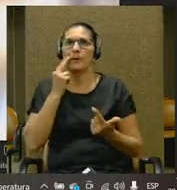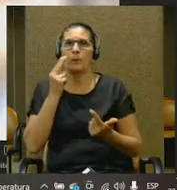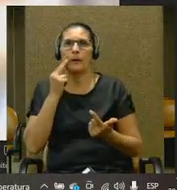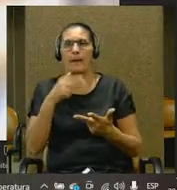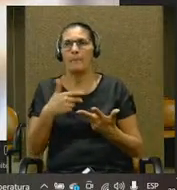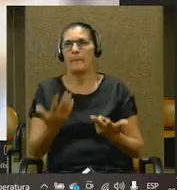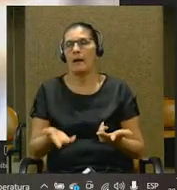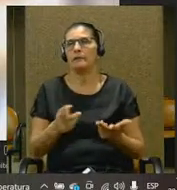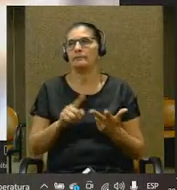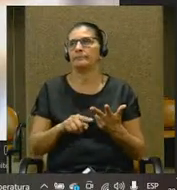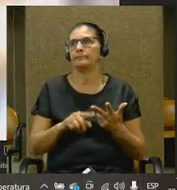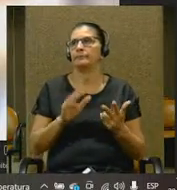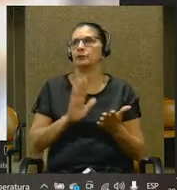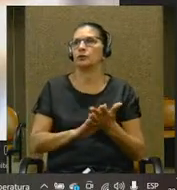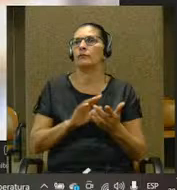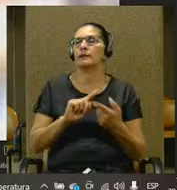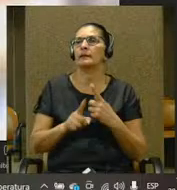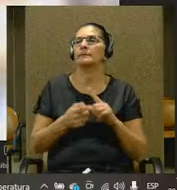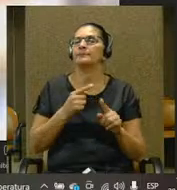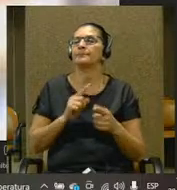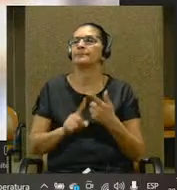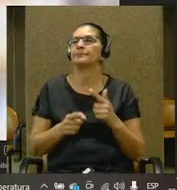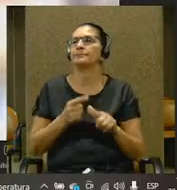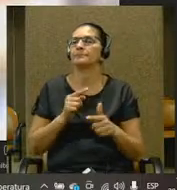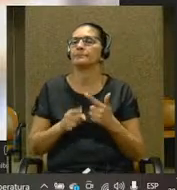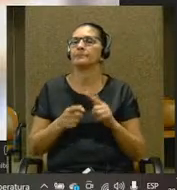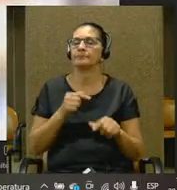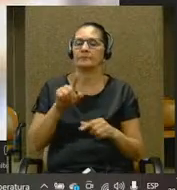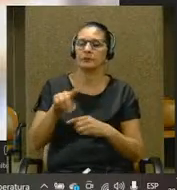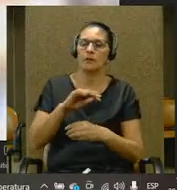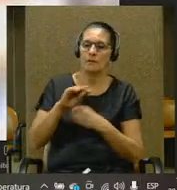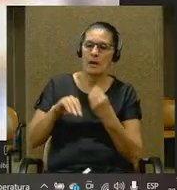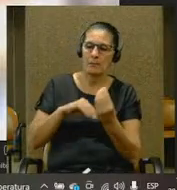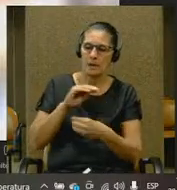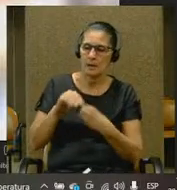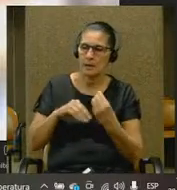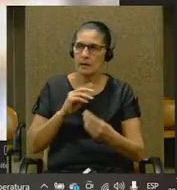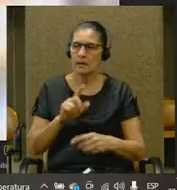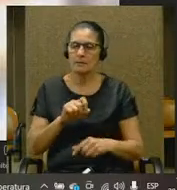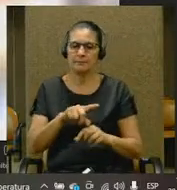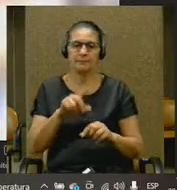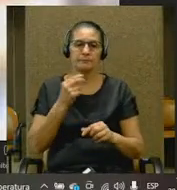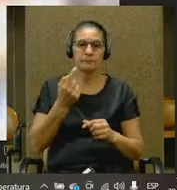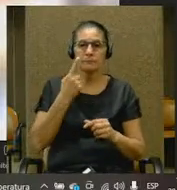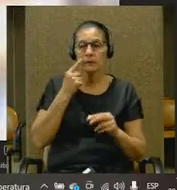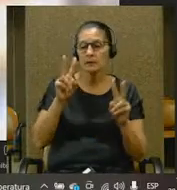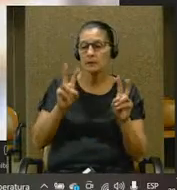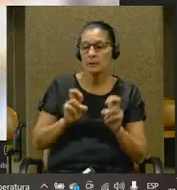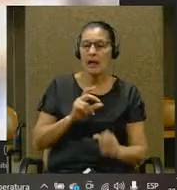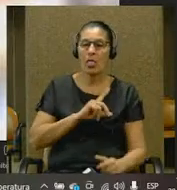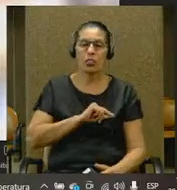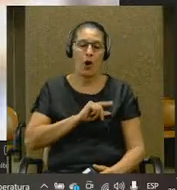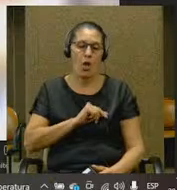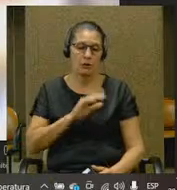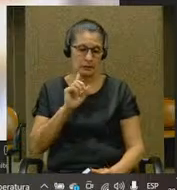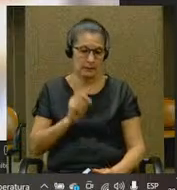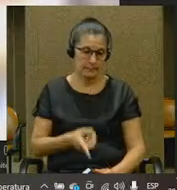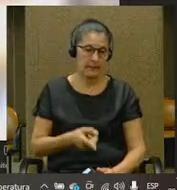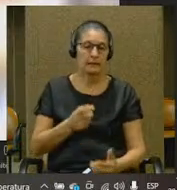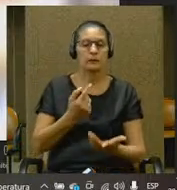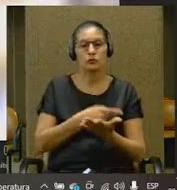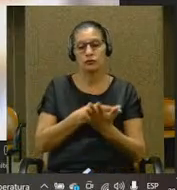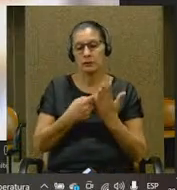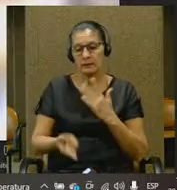with their spouses. So, or it could be a pain issue. So a multidisciplinary approach is really